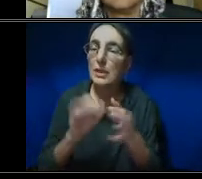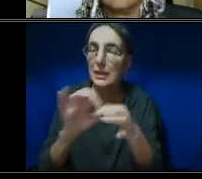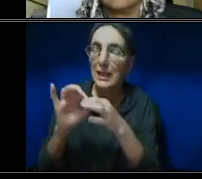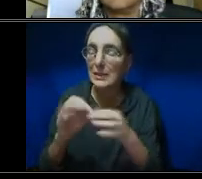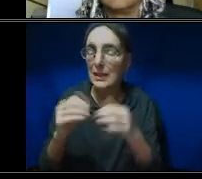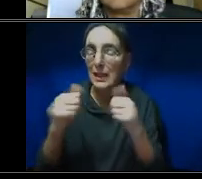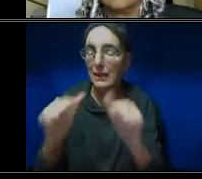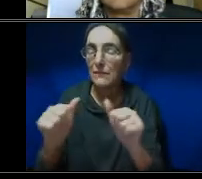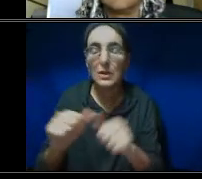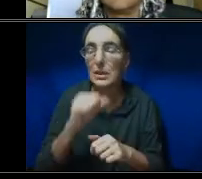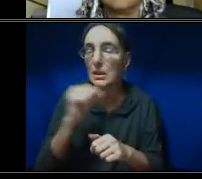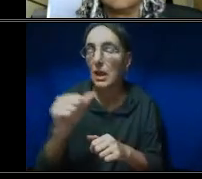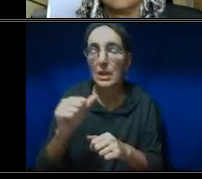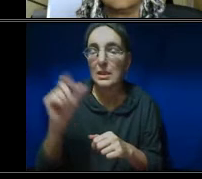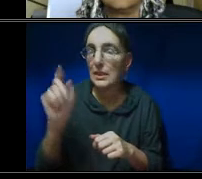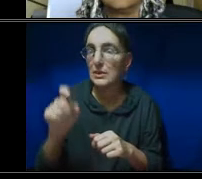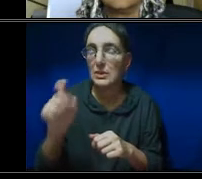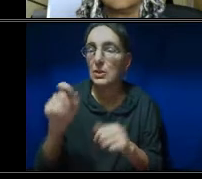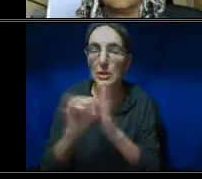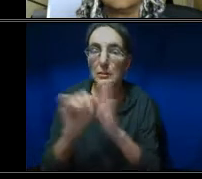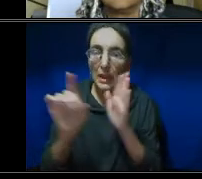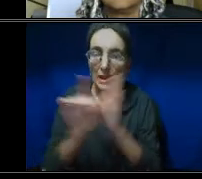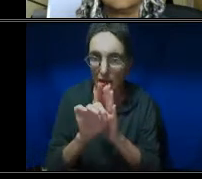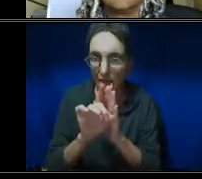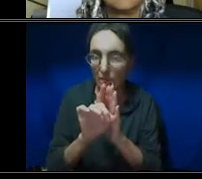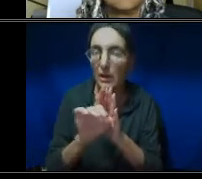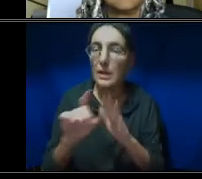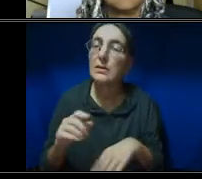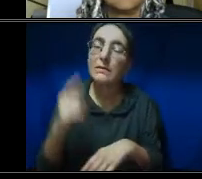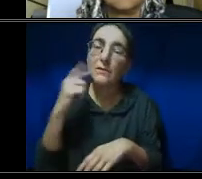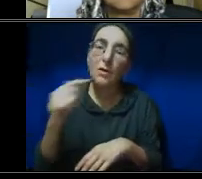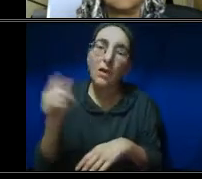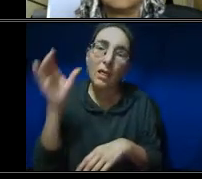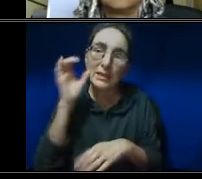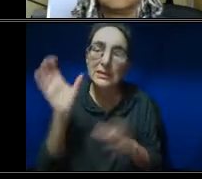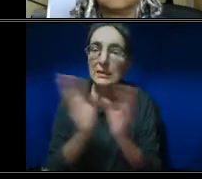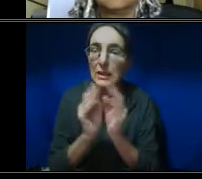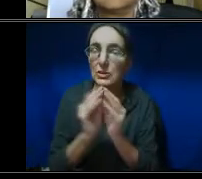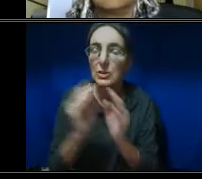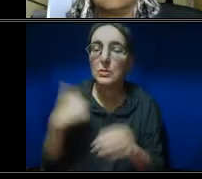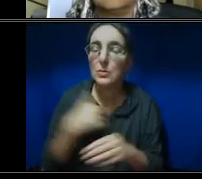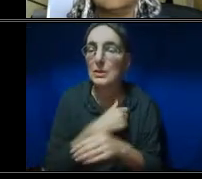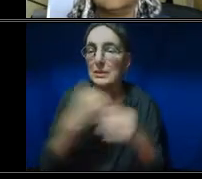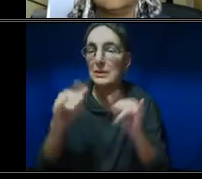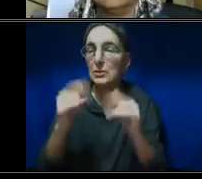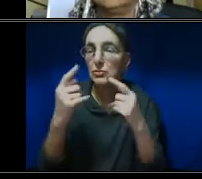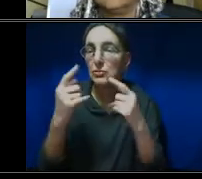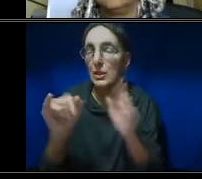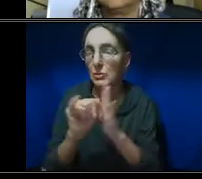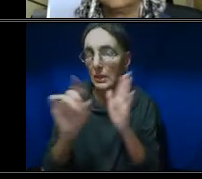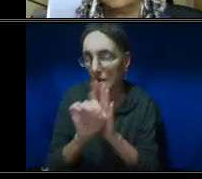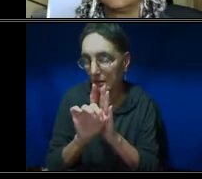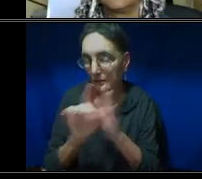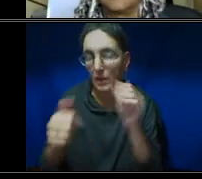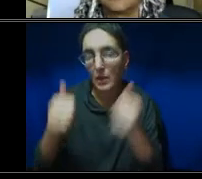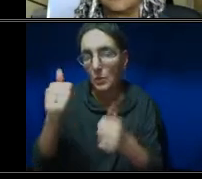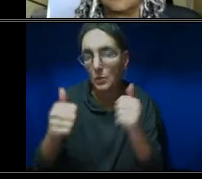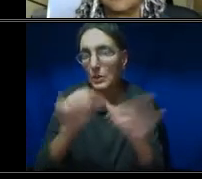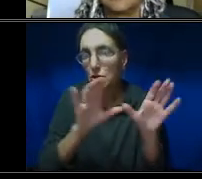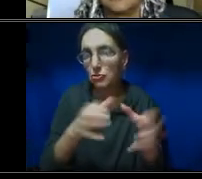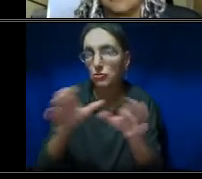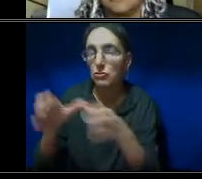not necessarily going to be identified for listening sessions. So we're still trying to identify which groups to do